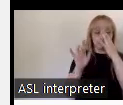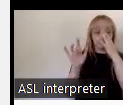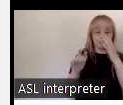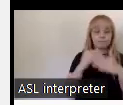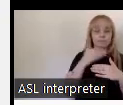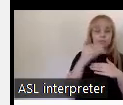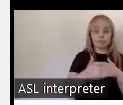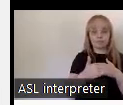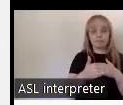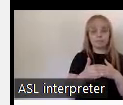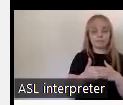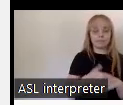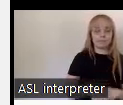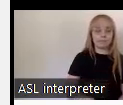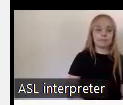next.